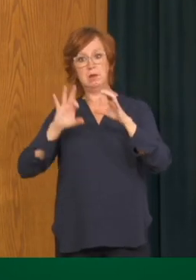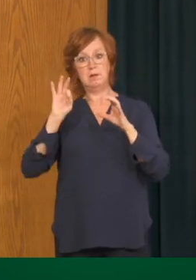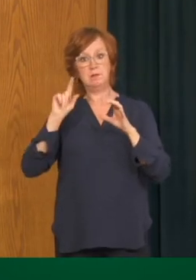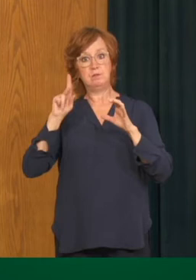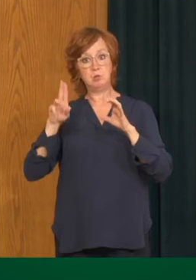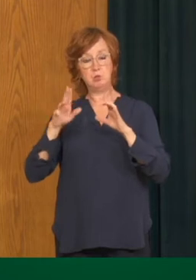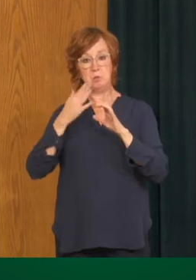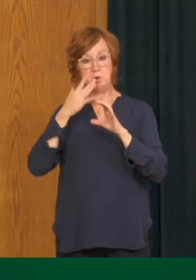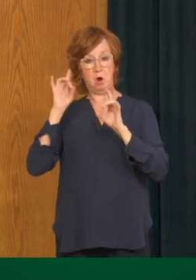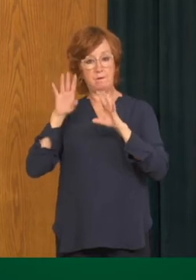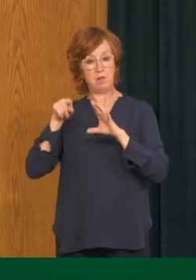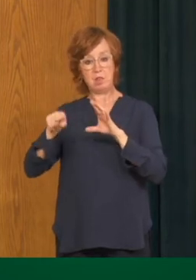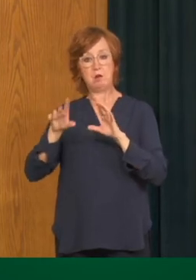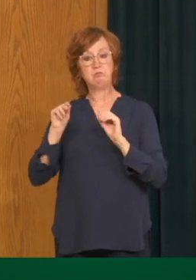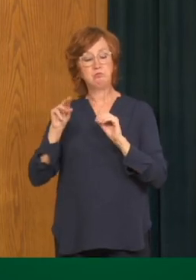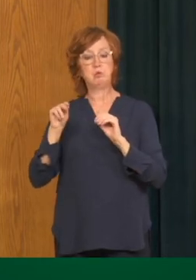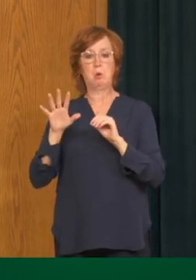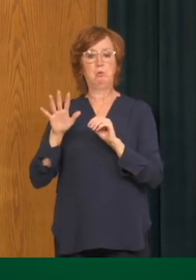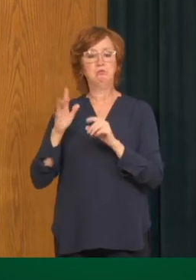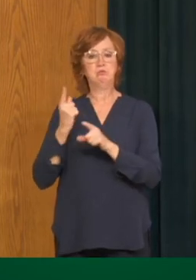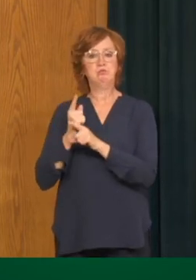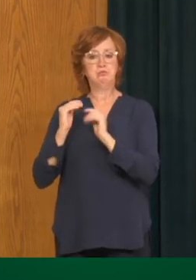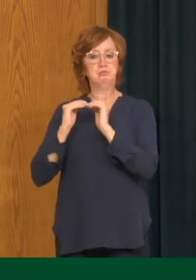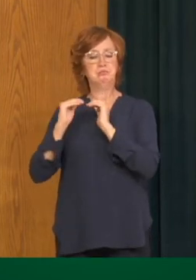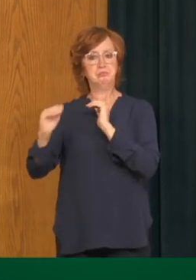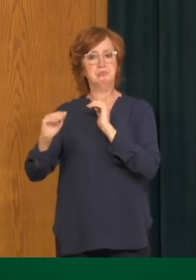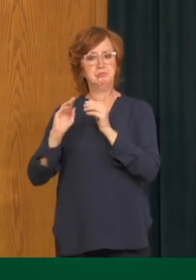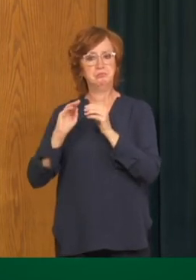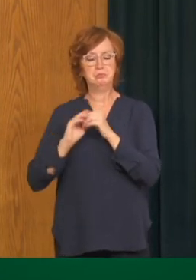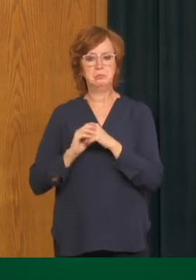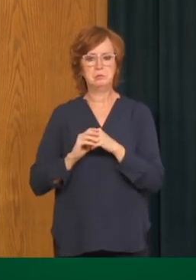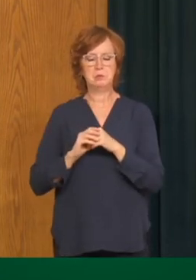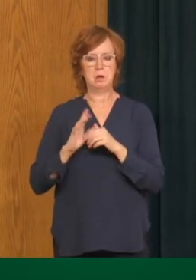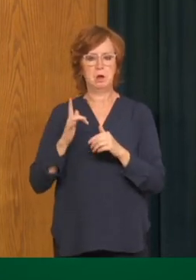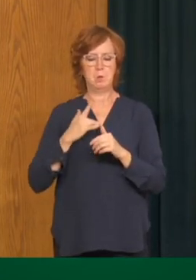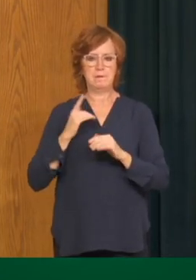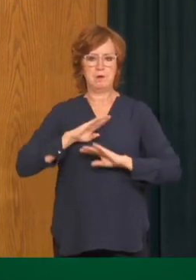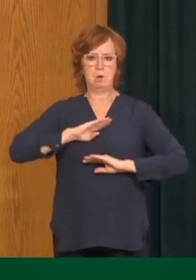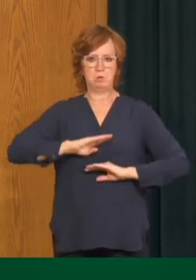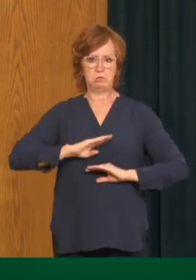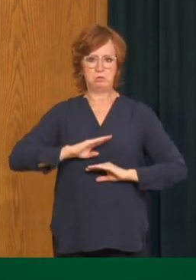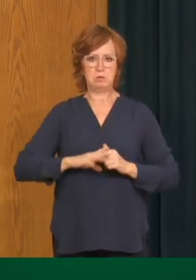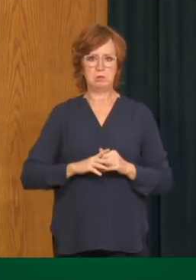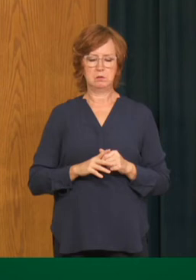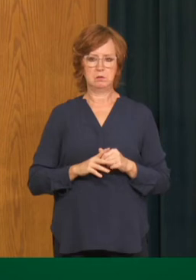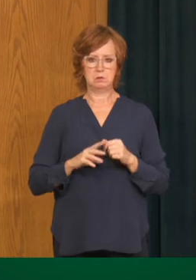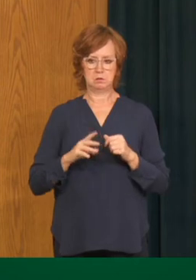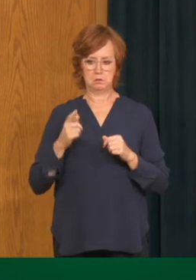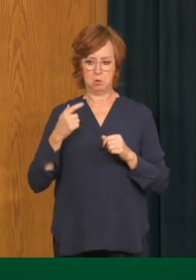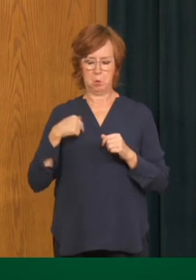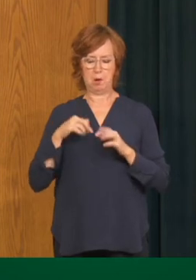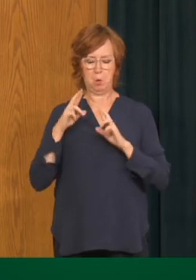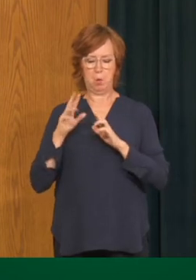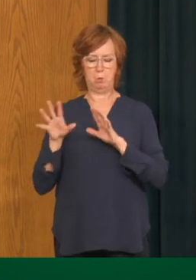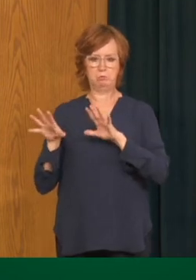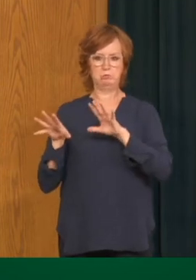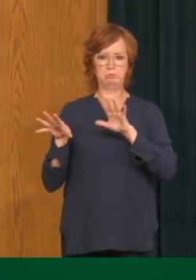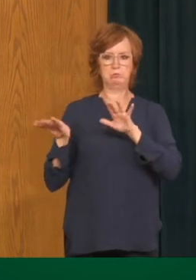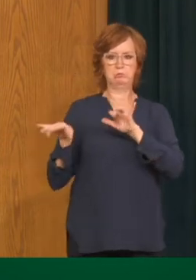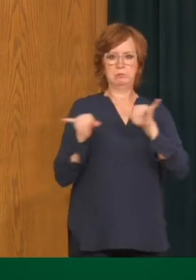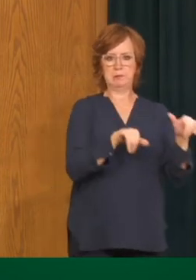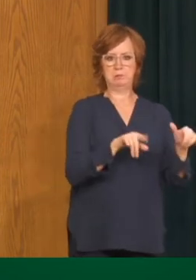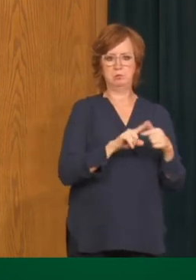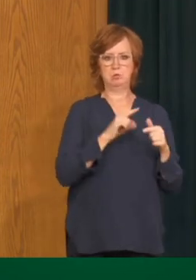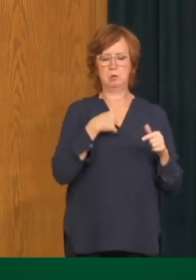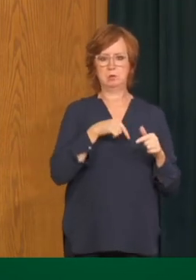well, which is something that was very positive, and we certainly expect to see that when we reopen, that it's not just shouldn't